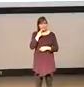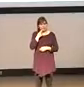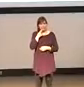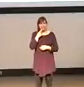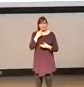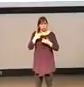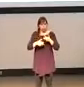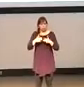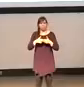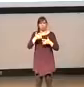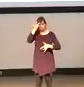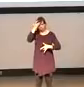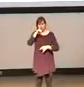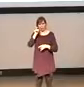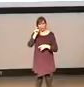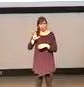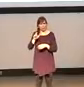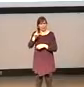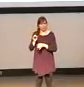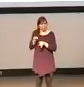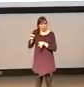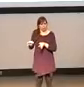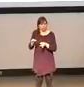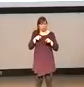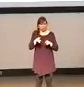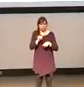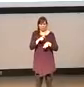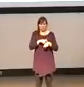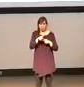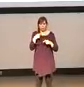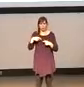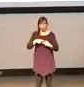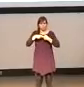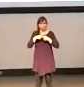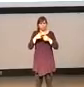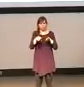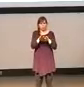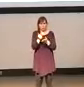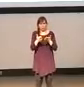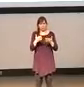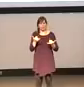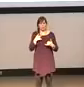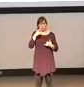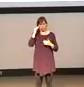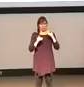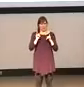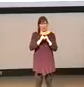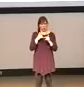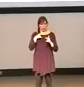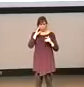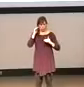morbidity because of delays of care during this period of time. So I think, we're all trying to balance this going